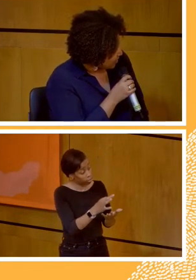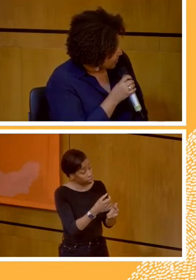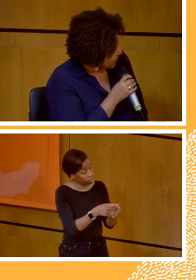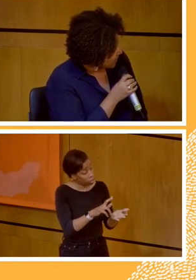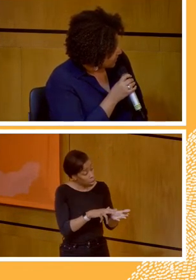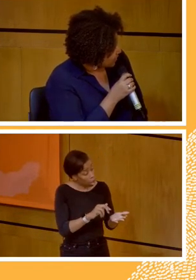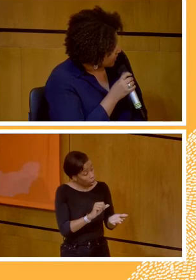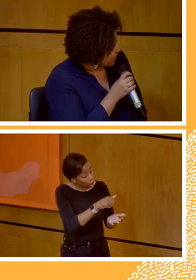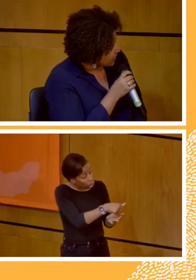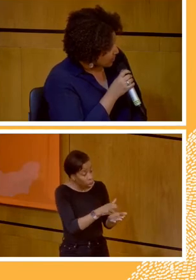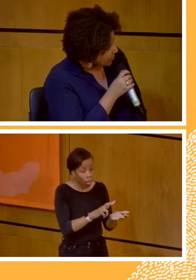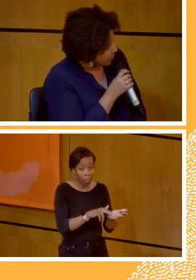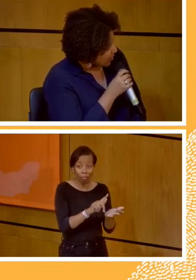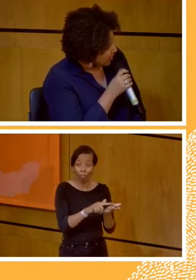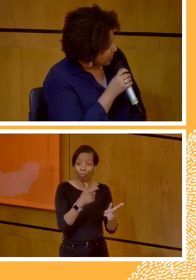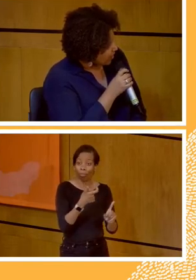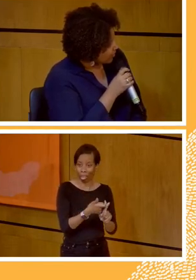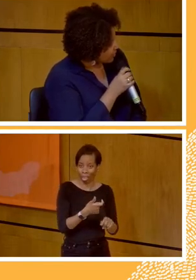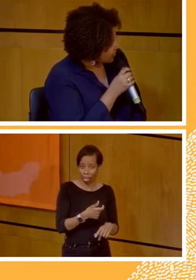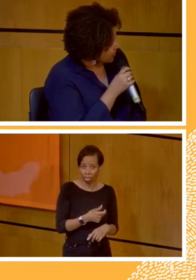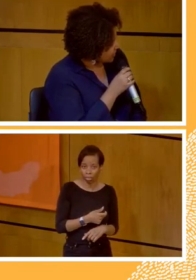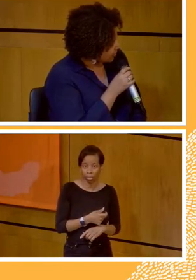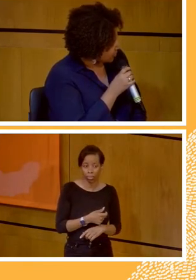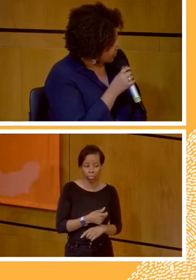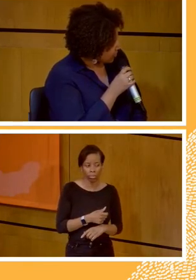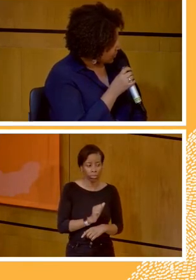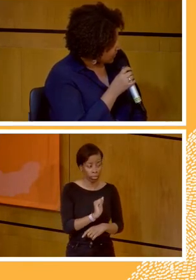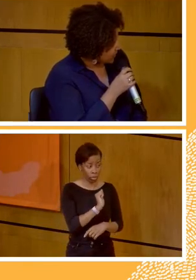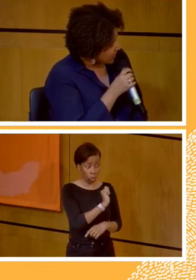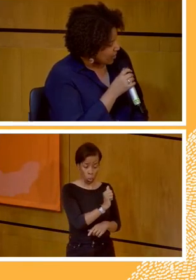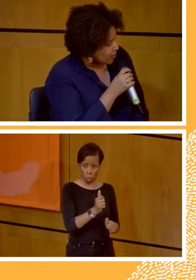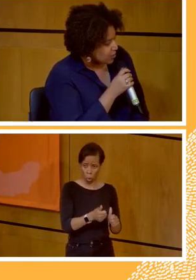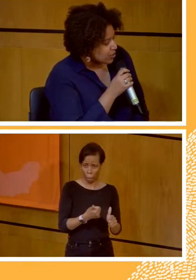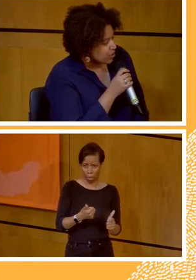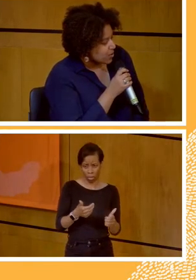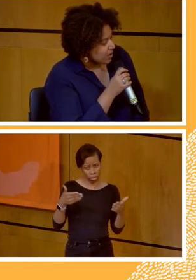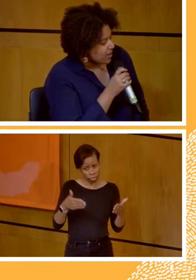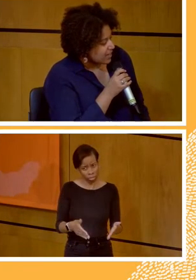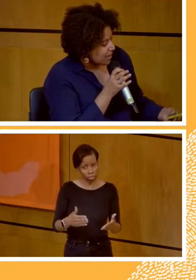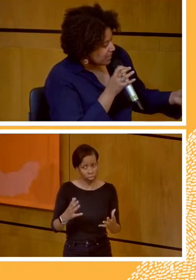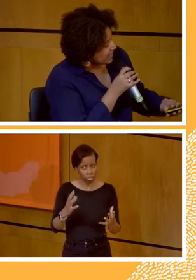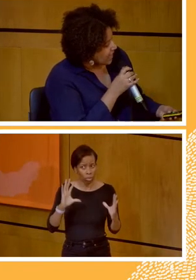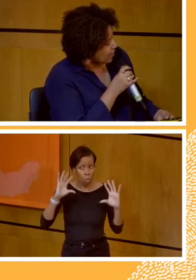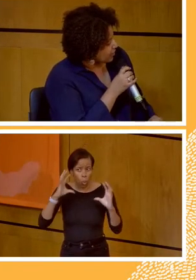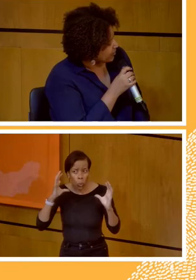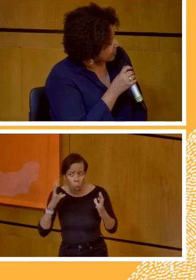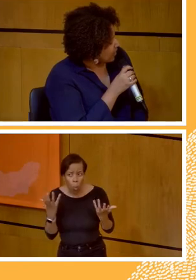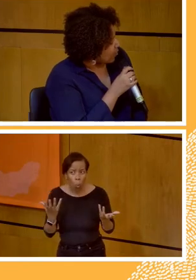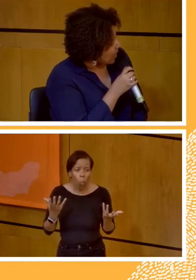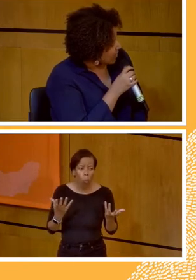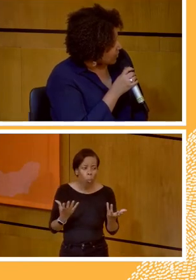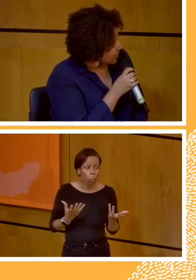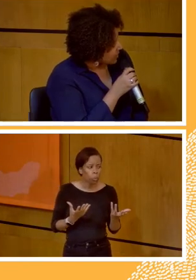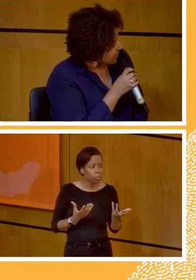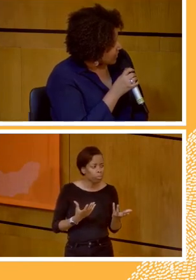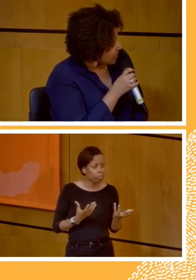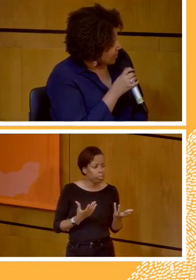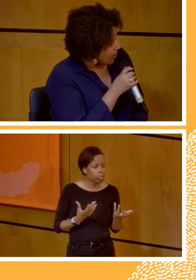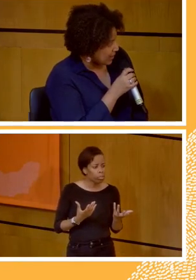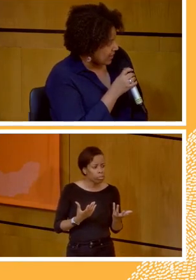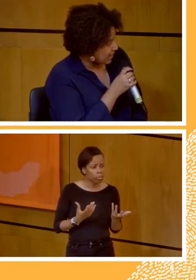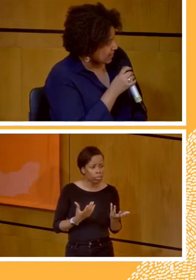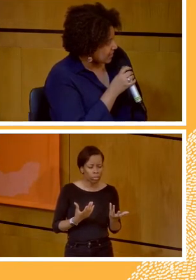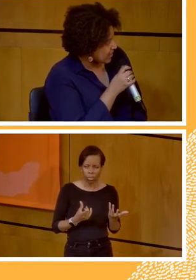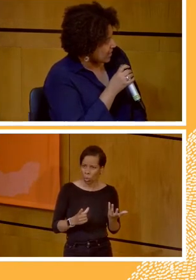and Vic, because I know at Invisible Flock, audio is very central to your work. So in coming together, why was